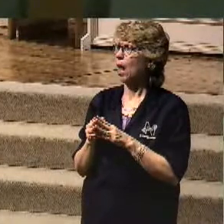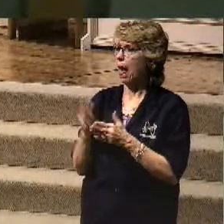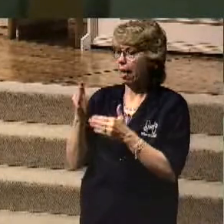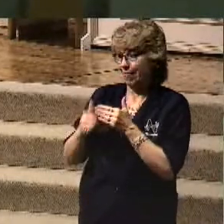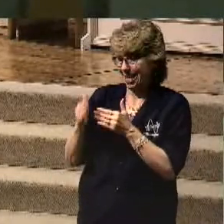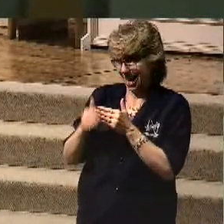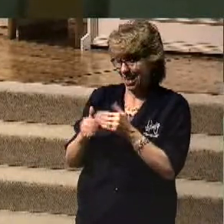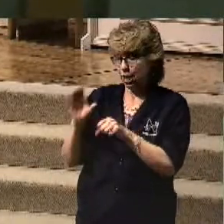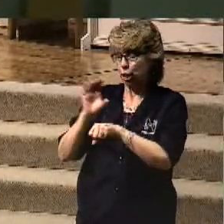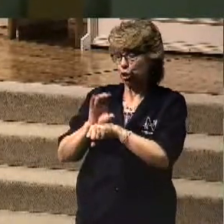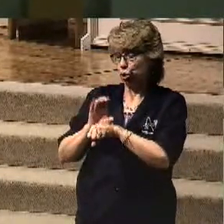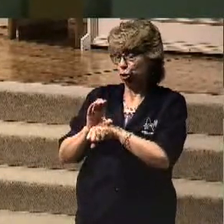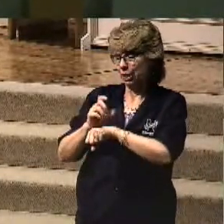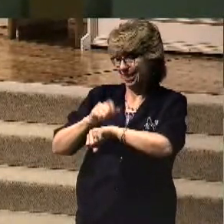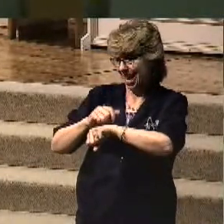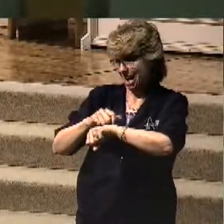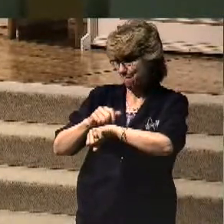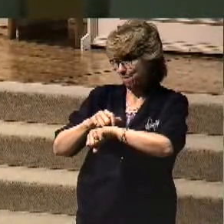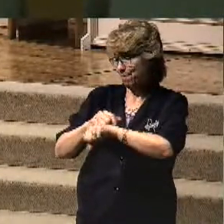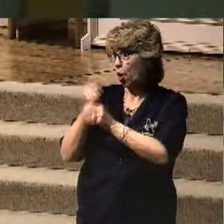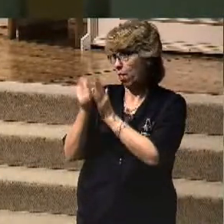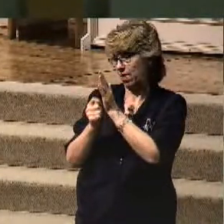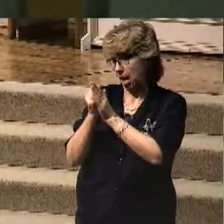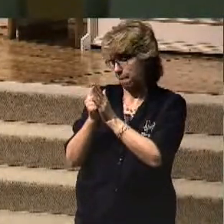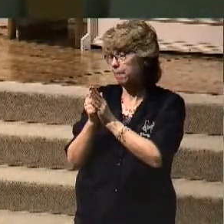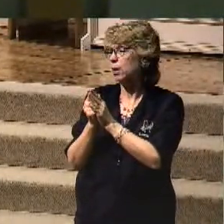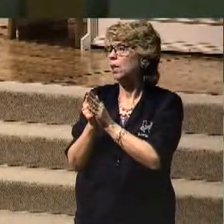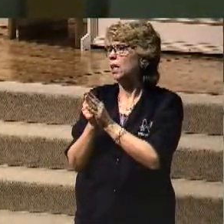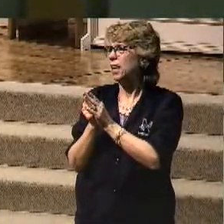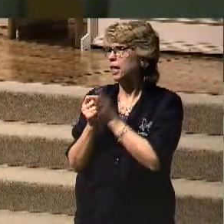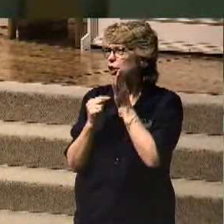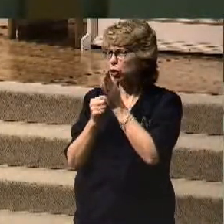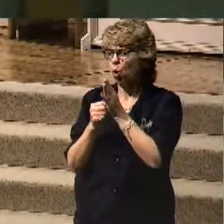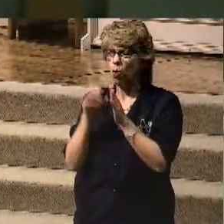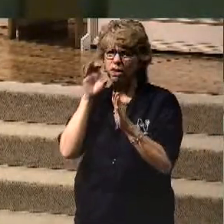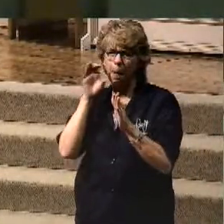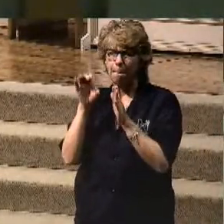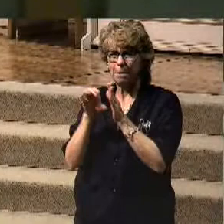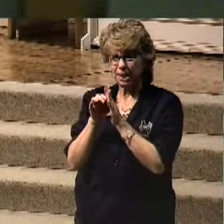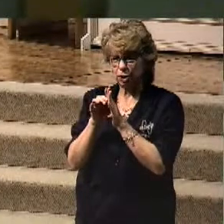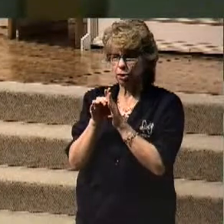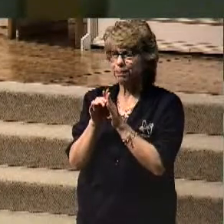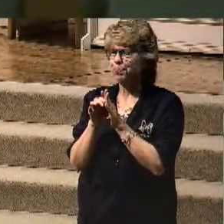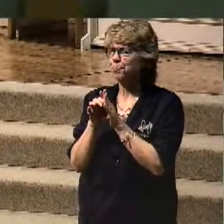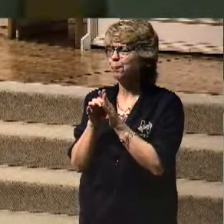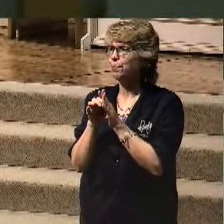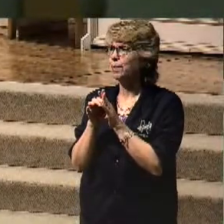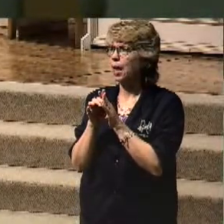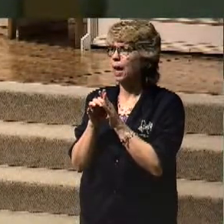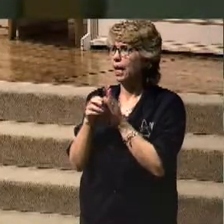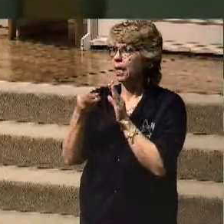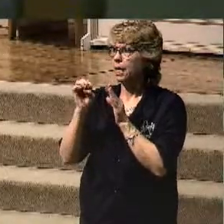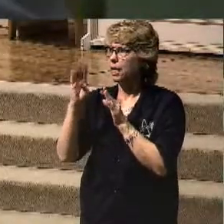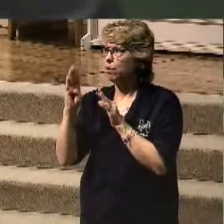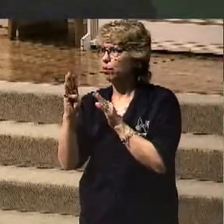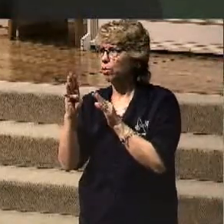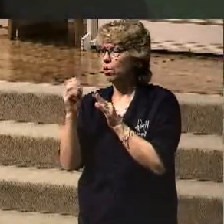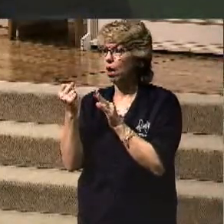of the church age, it pictures for us what the Bible clearly says. And in Hebrews